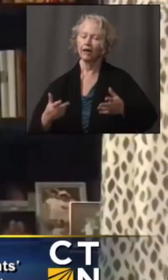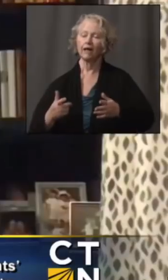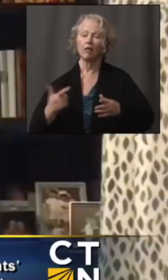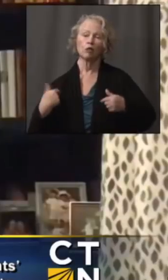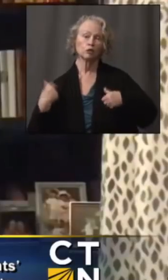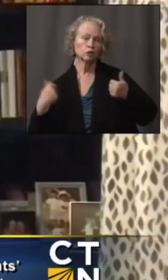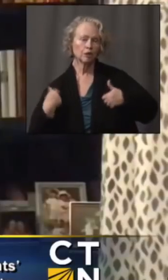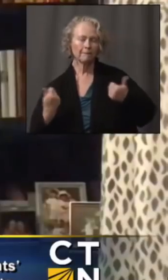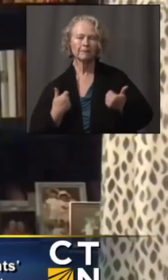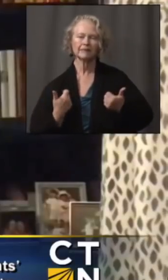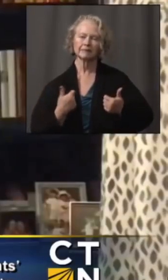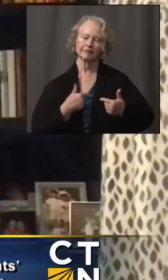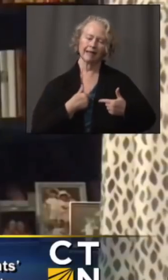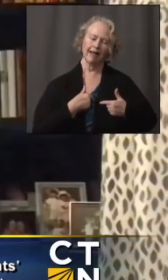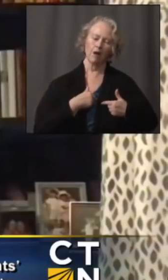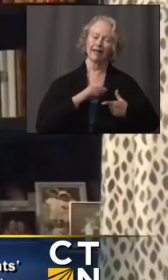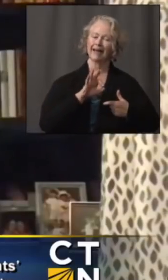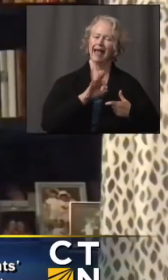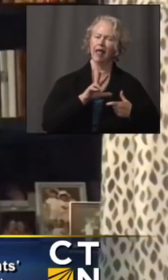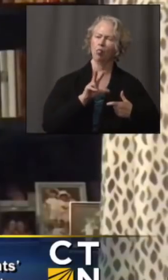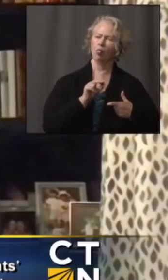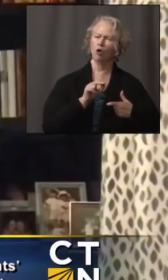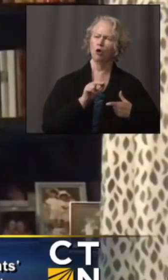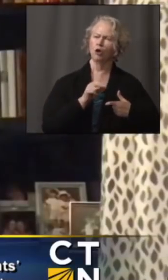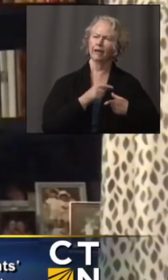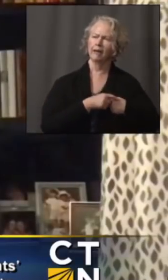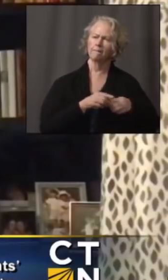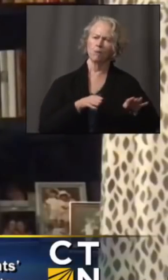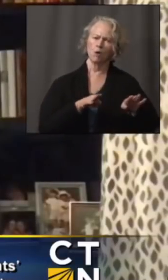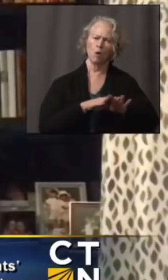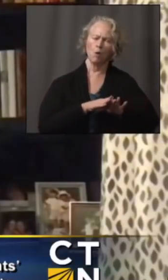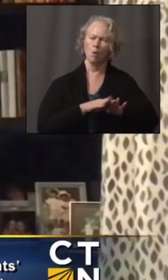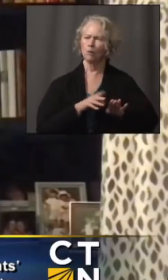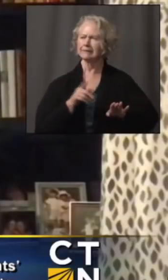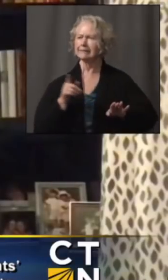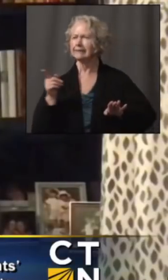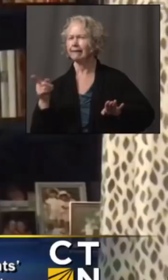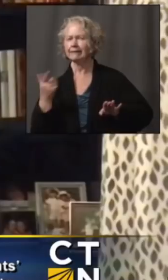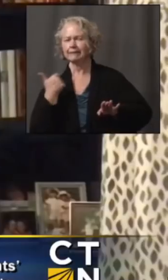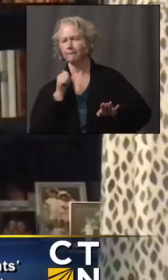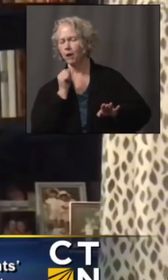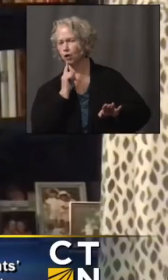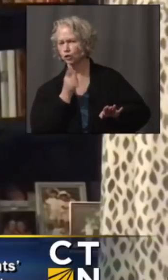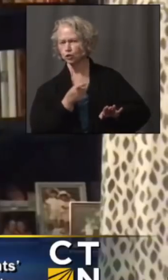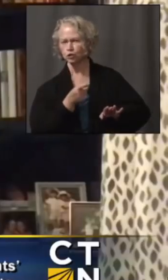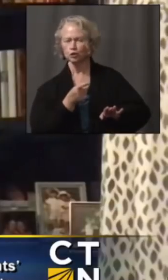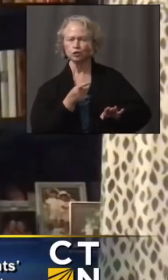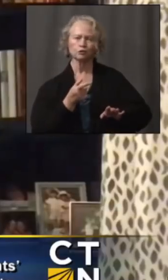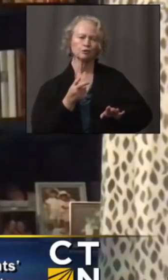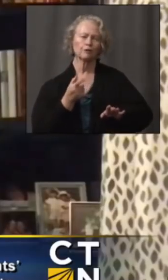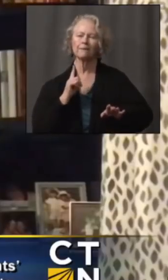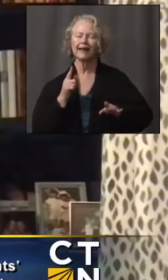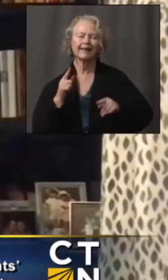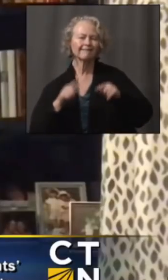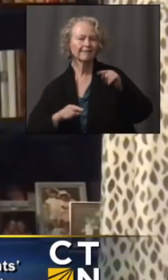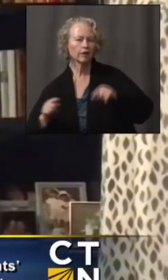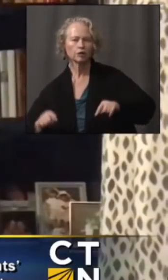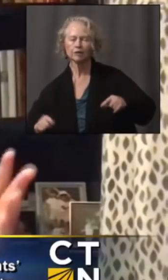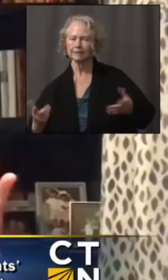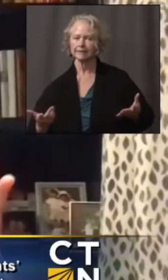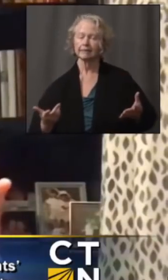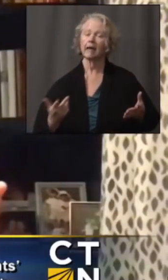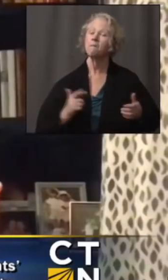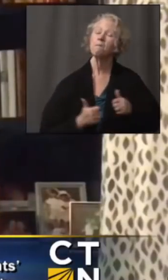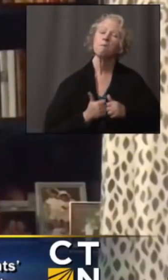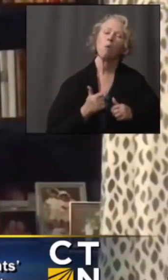Gyms, we're at 9:30 p.m. I can't speak to exactly what time that is. But these are incremental changes. I think, Alex, what's